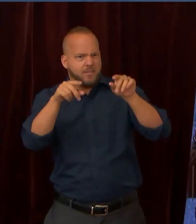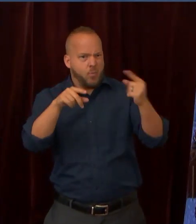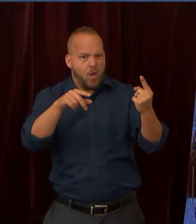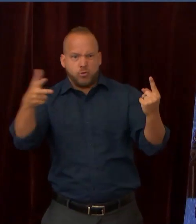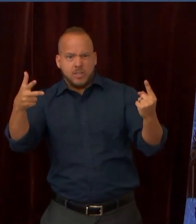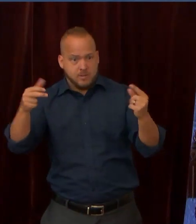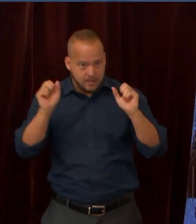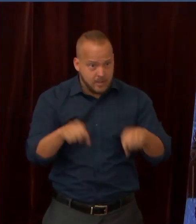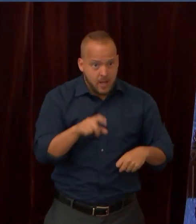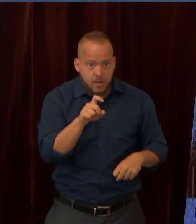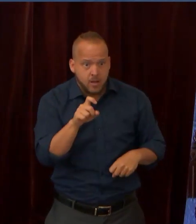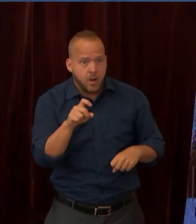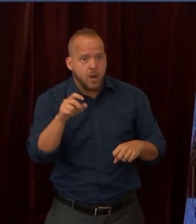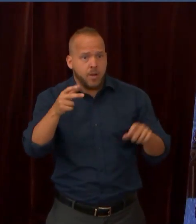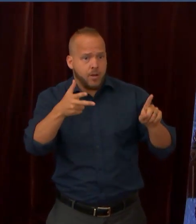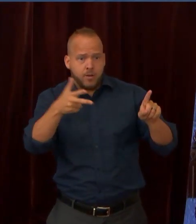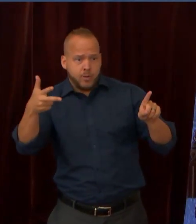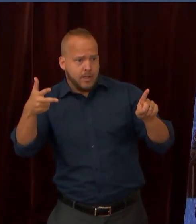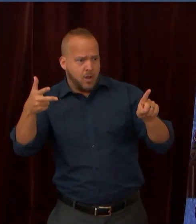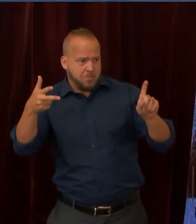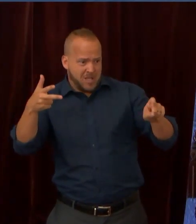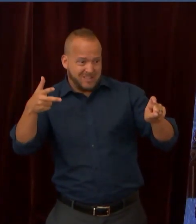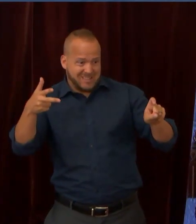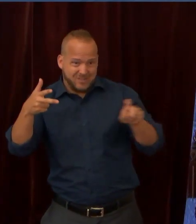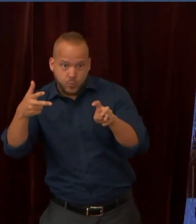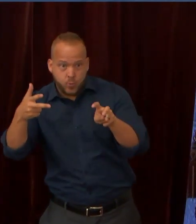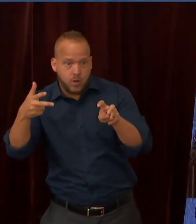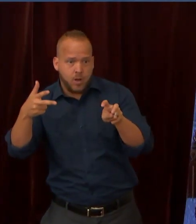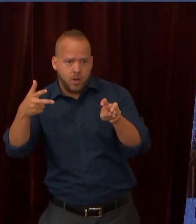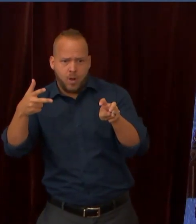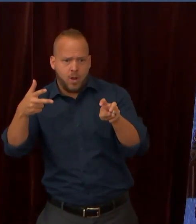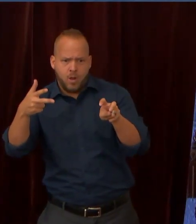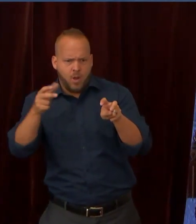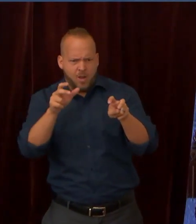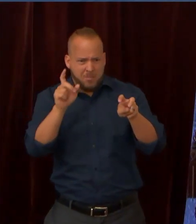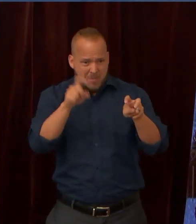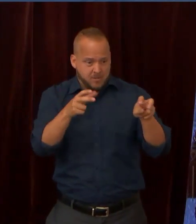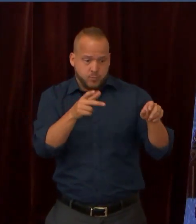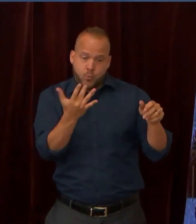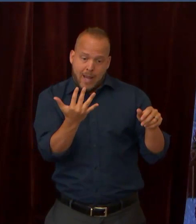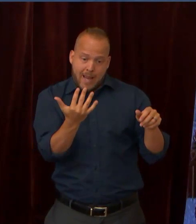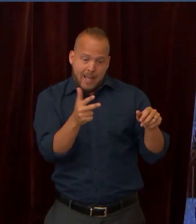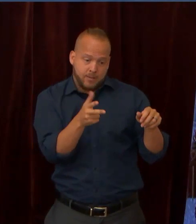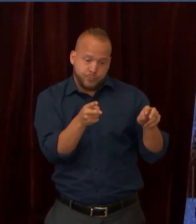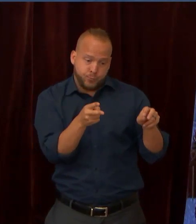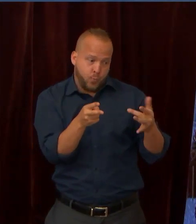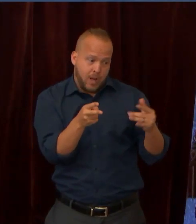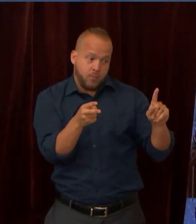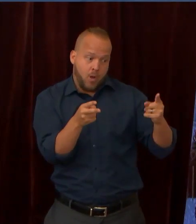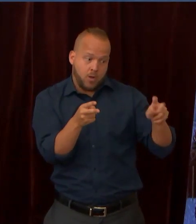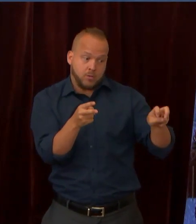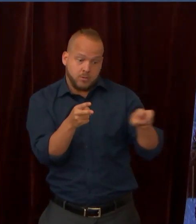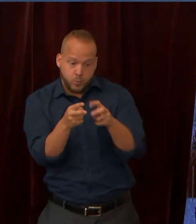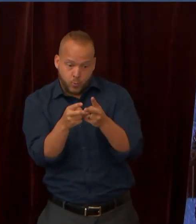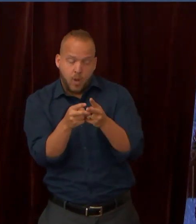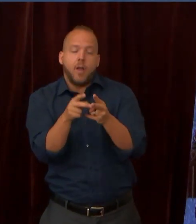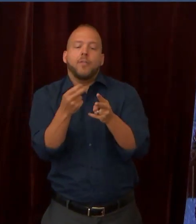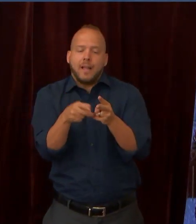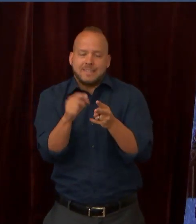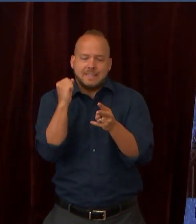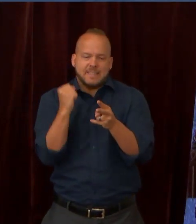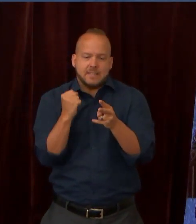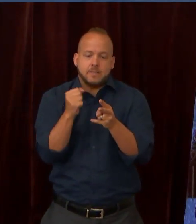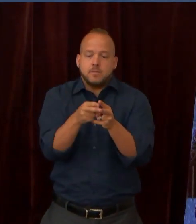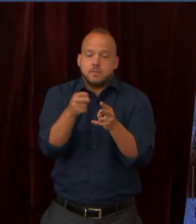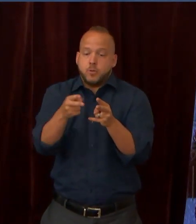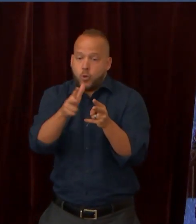We have not created any inhibition in the capacity of people going to phase 3, so those conditions might exist. So